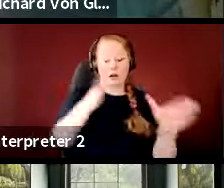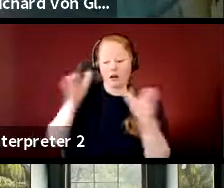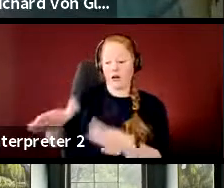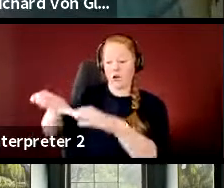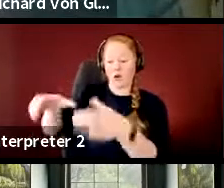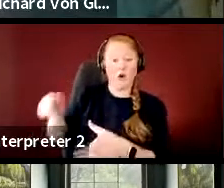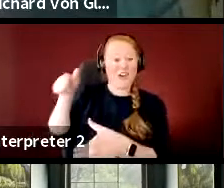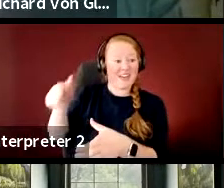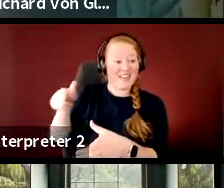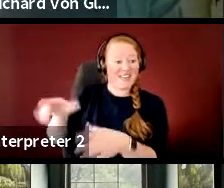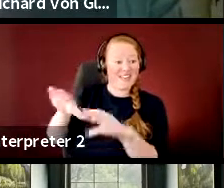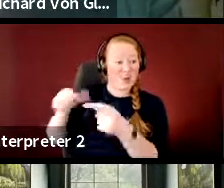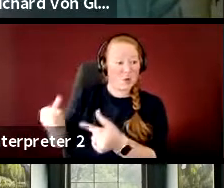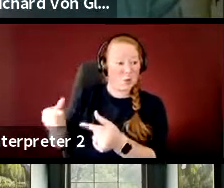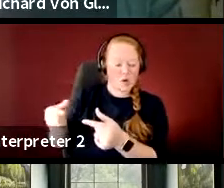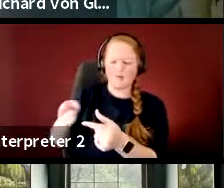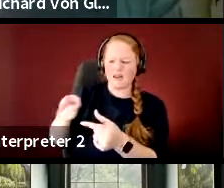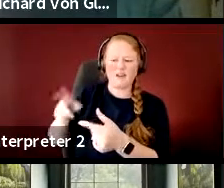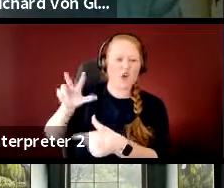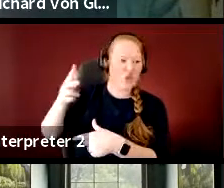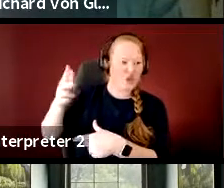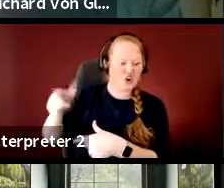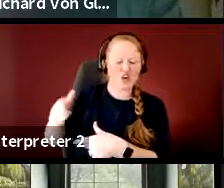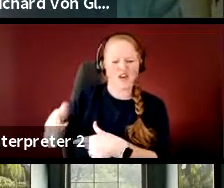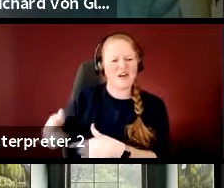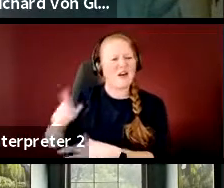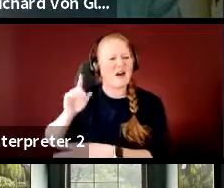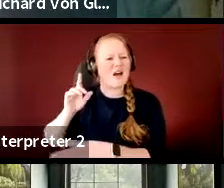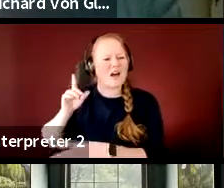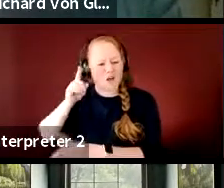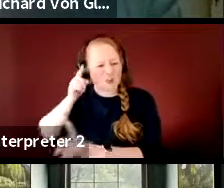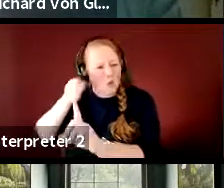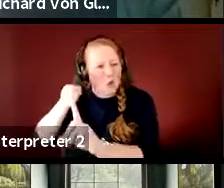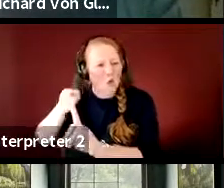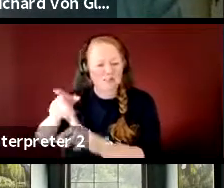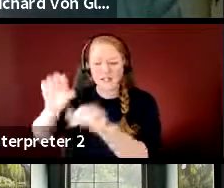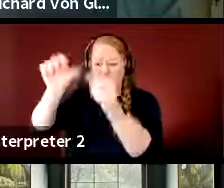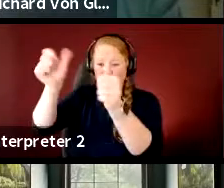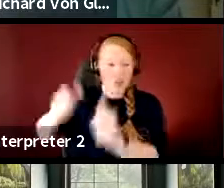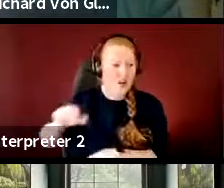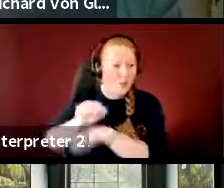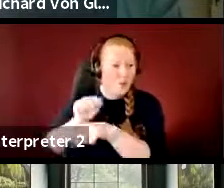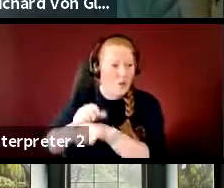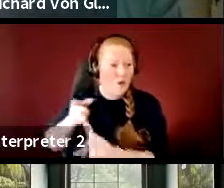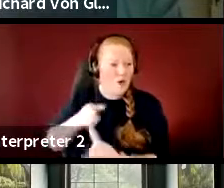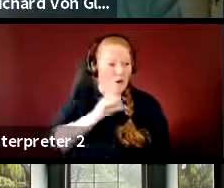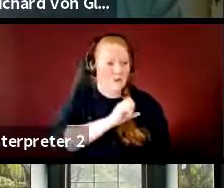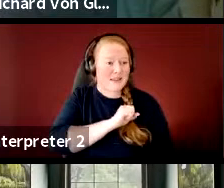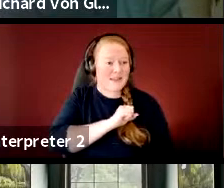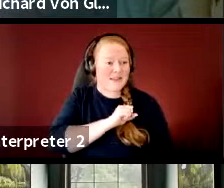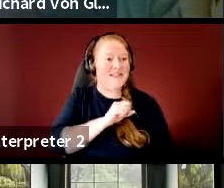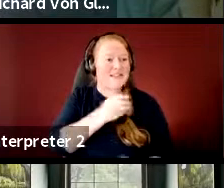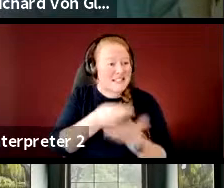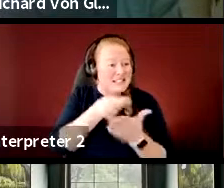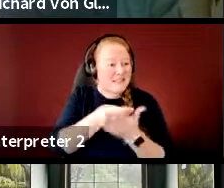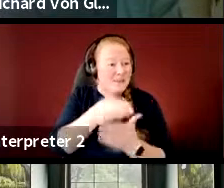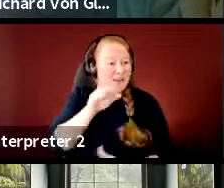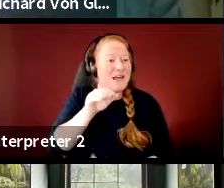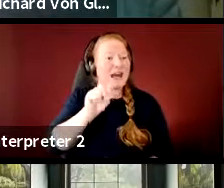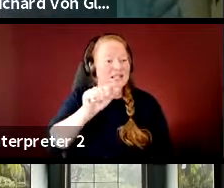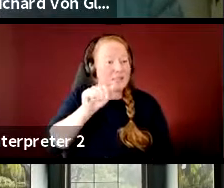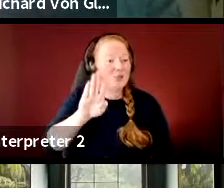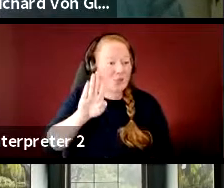whose charge is to strategically guide and shape the work of the Stimulus Advisory Board, especially with respect to